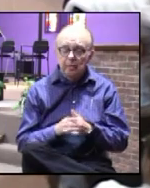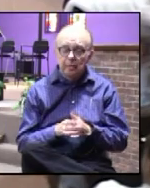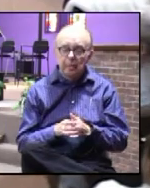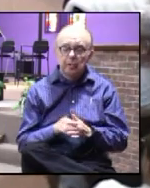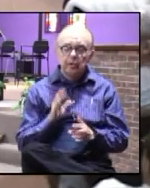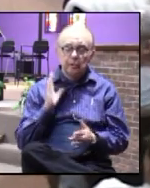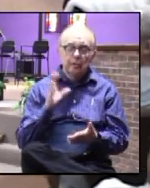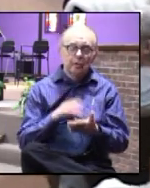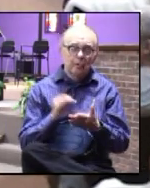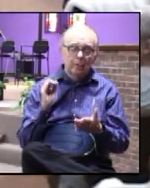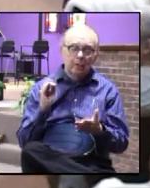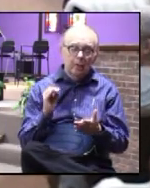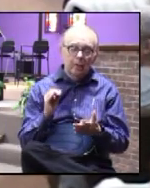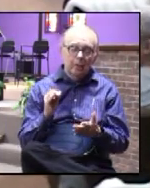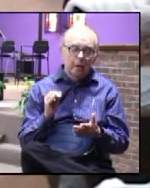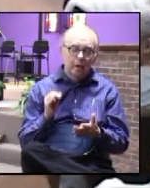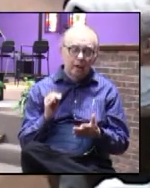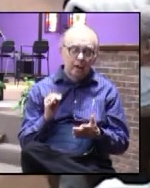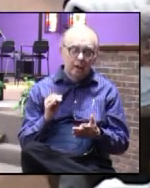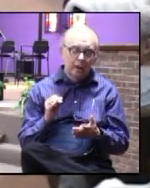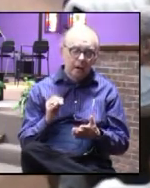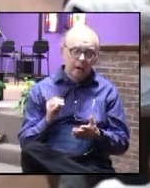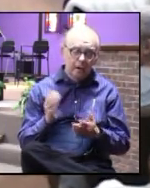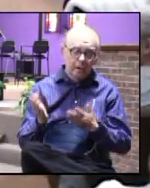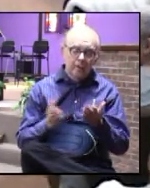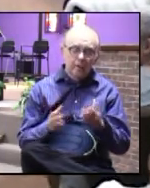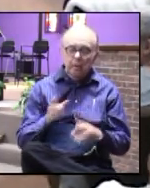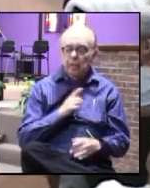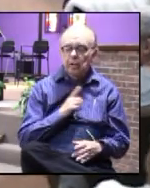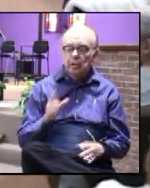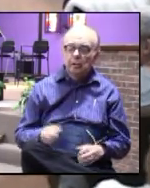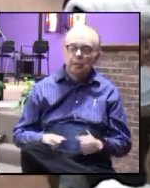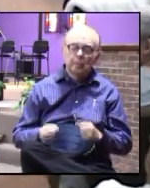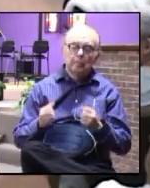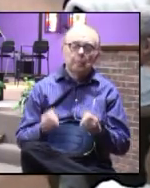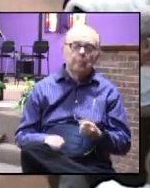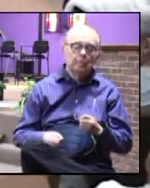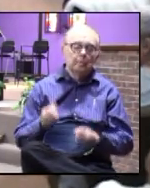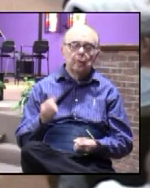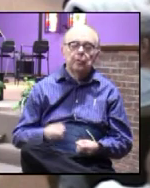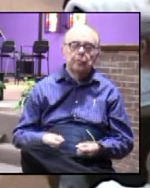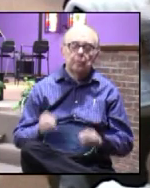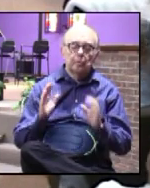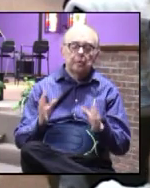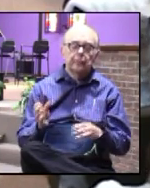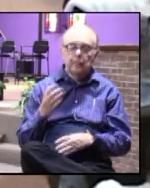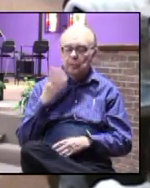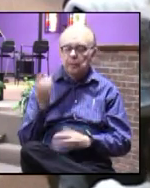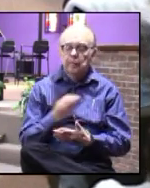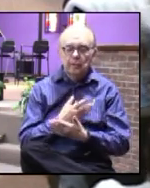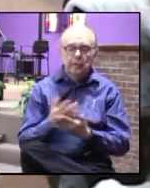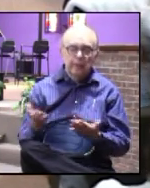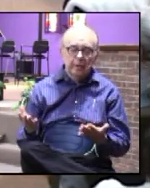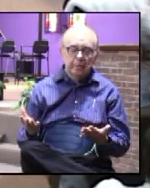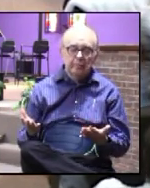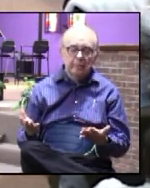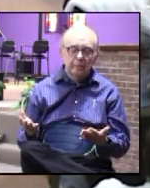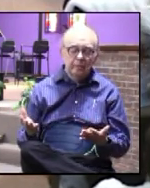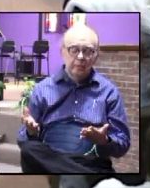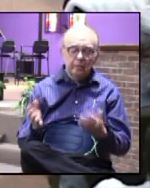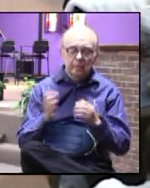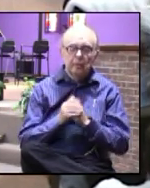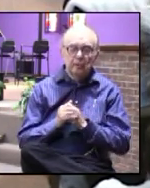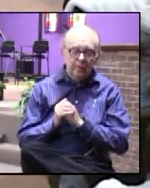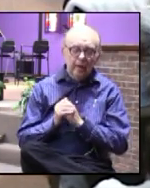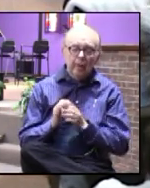will find that serving the Lord is the most wonderful, beautiful thing that you can ever do. That's worship.